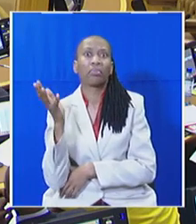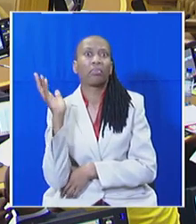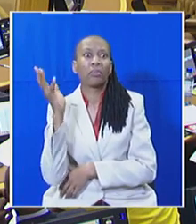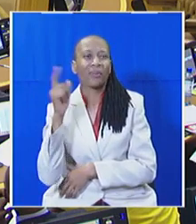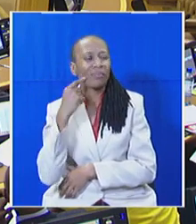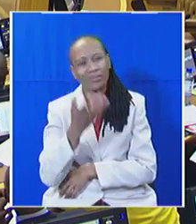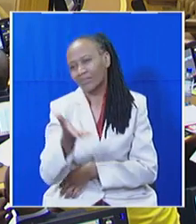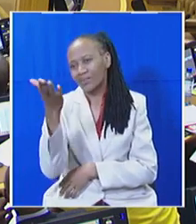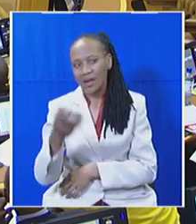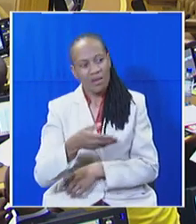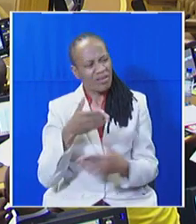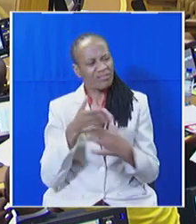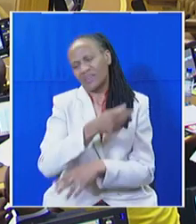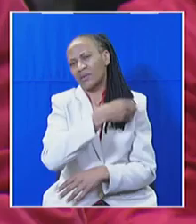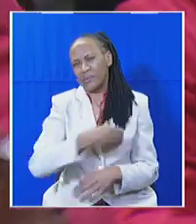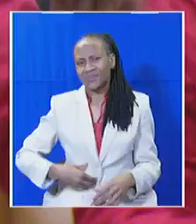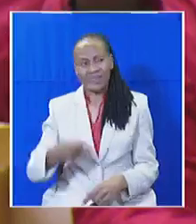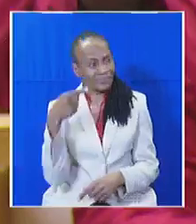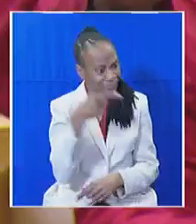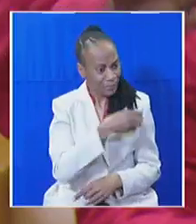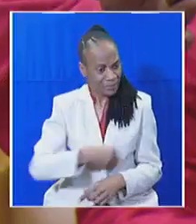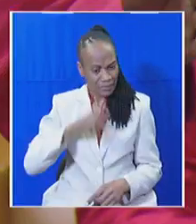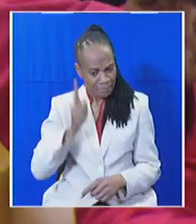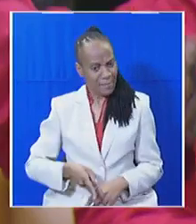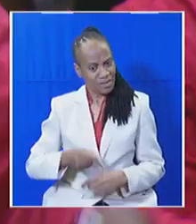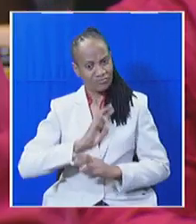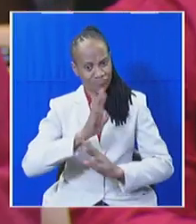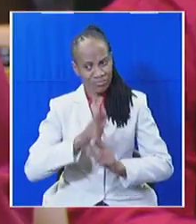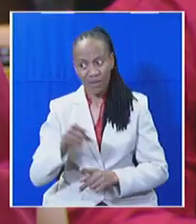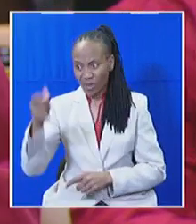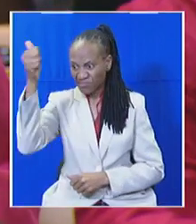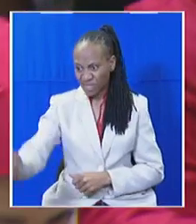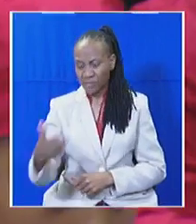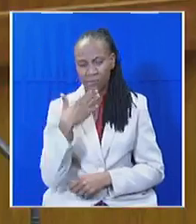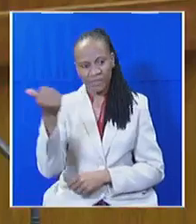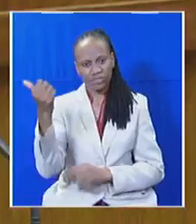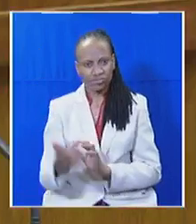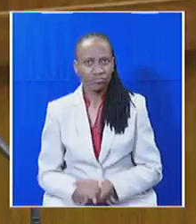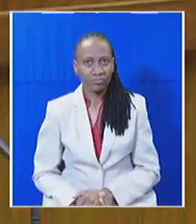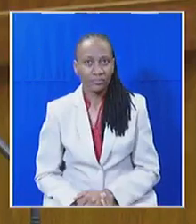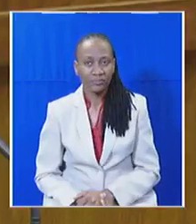The President must continue answering the question. Can she sit down, please?